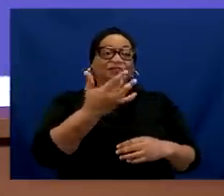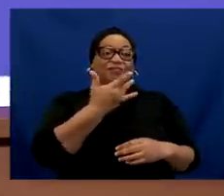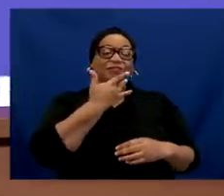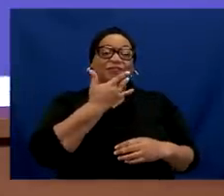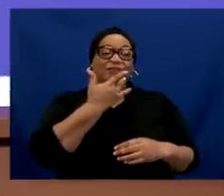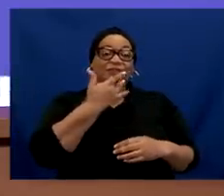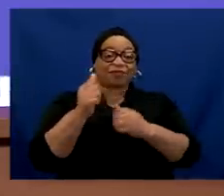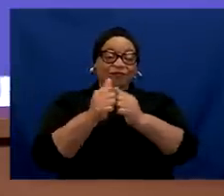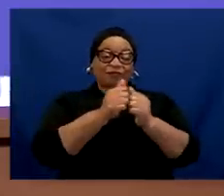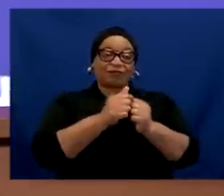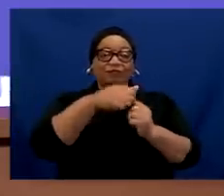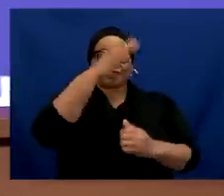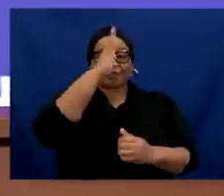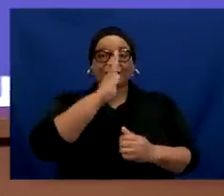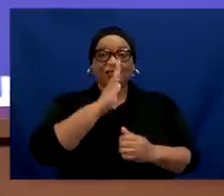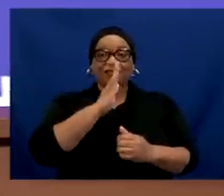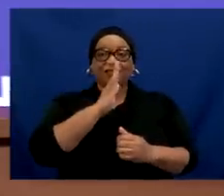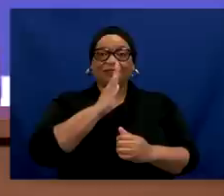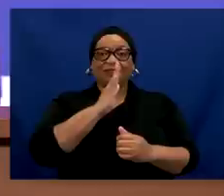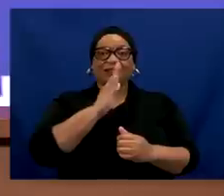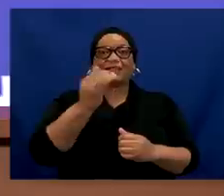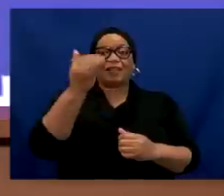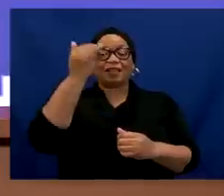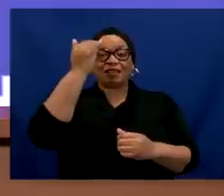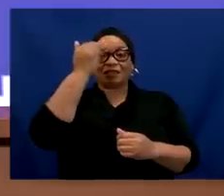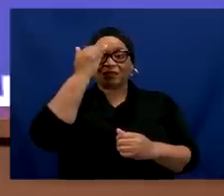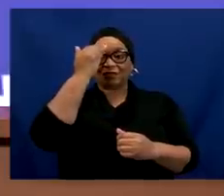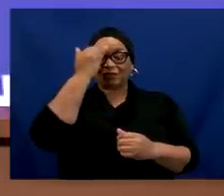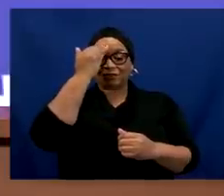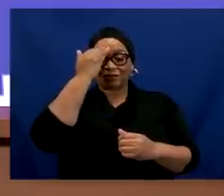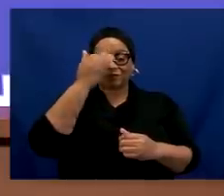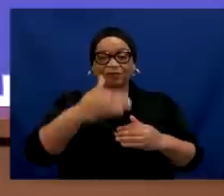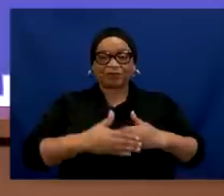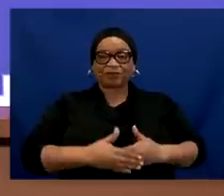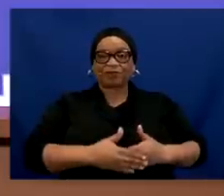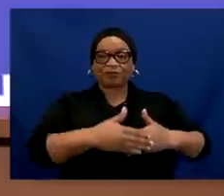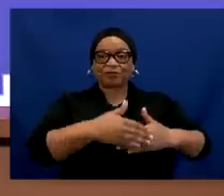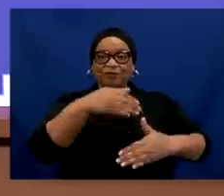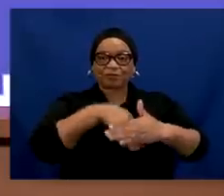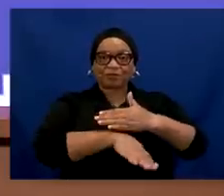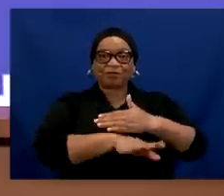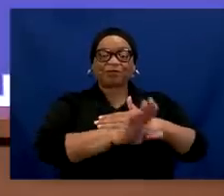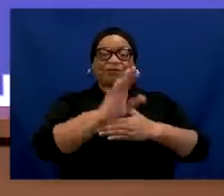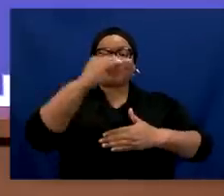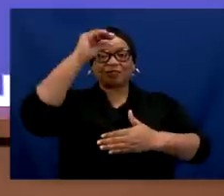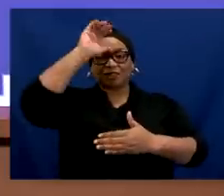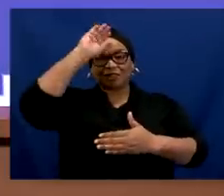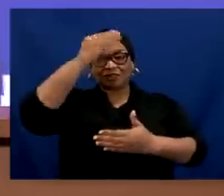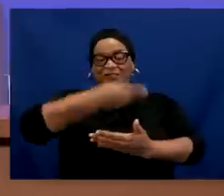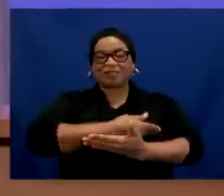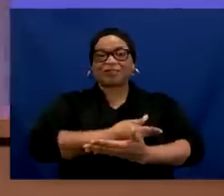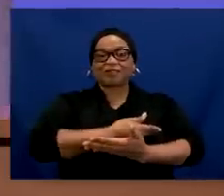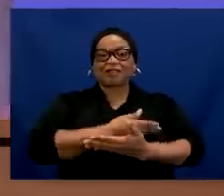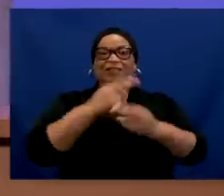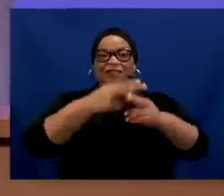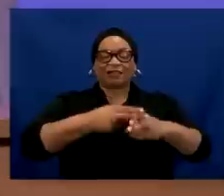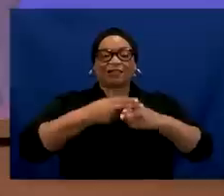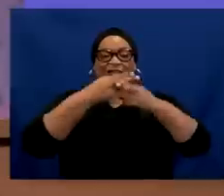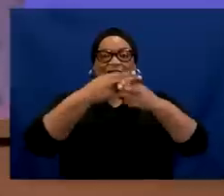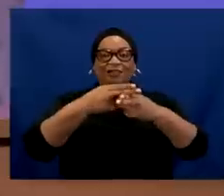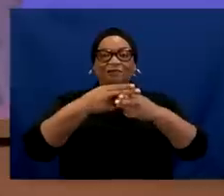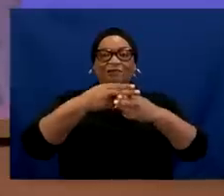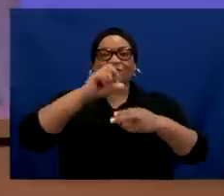favor with God. And behold, thou shalt conceive in thy womb and bring forth a son, and shalt call his